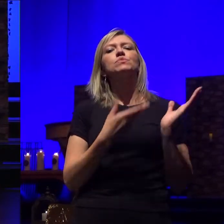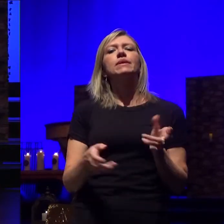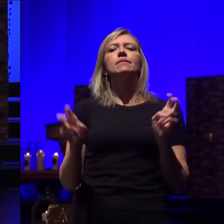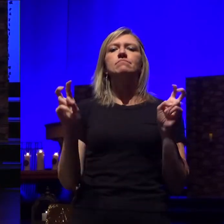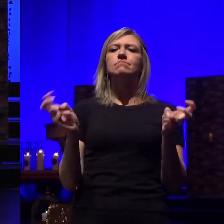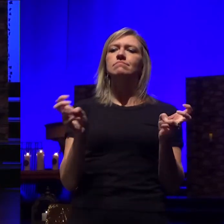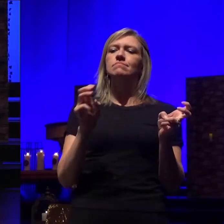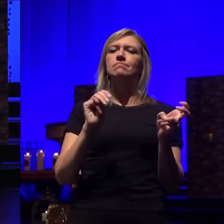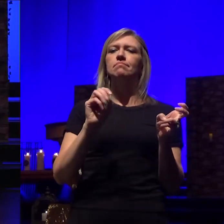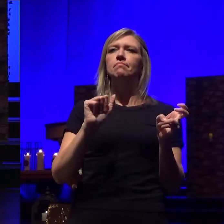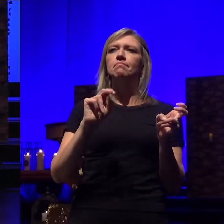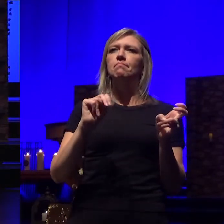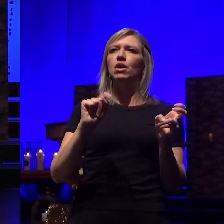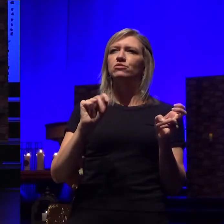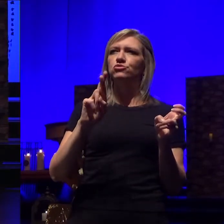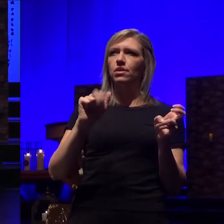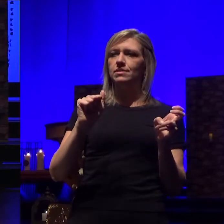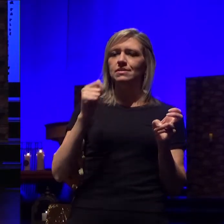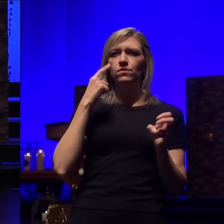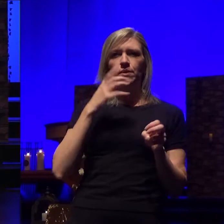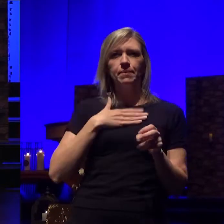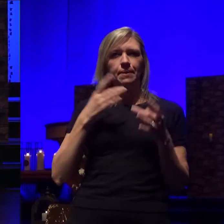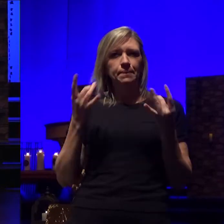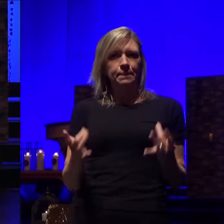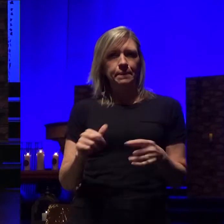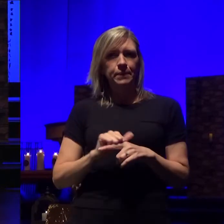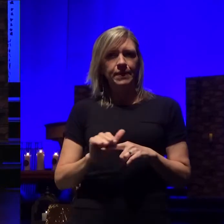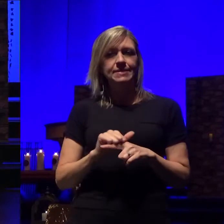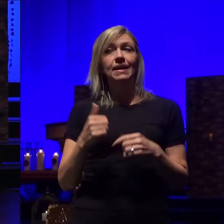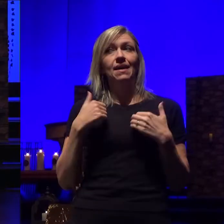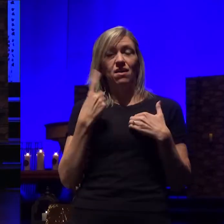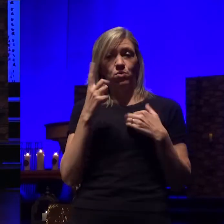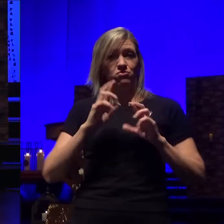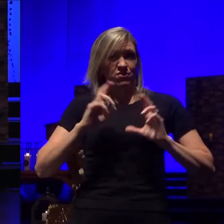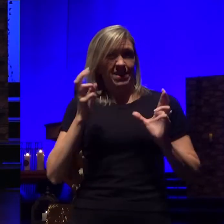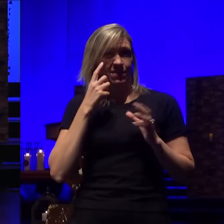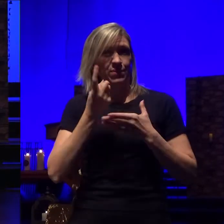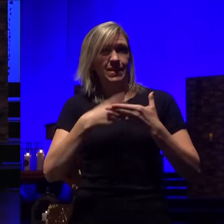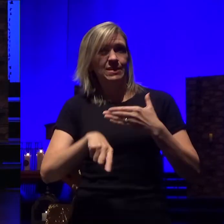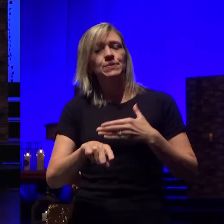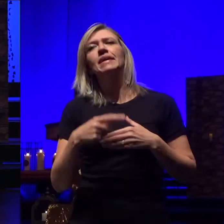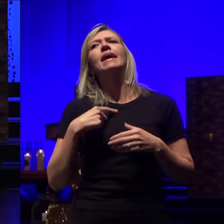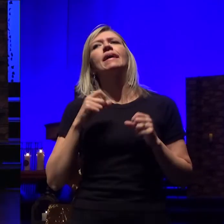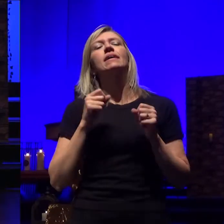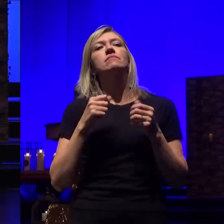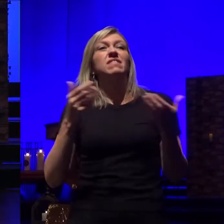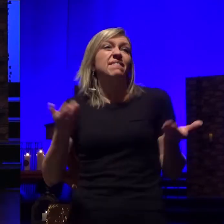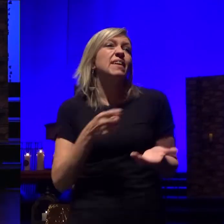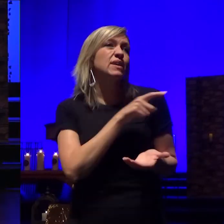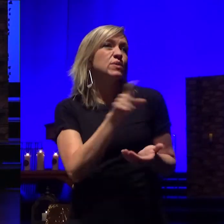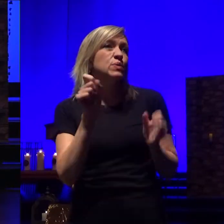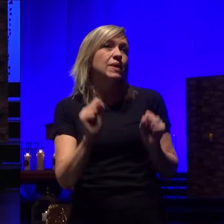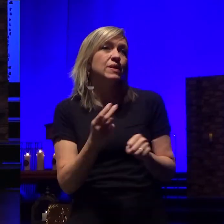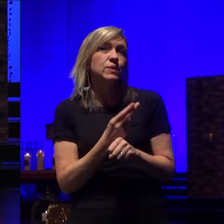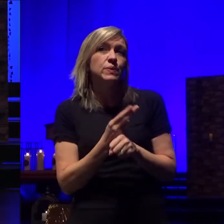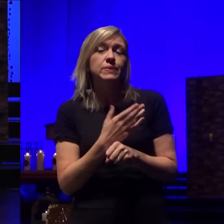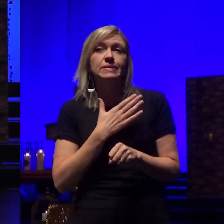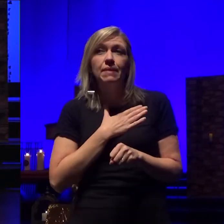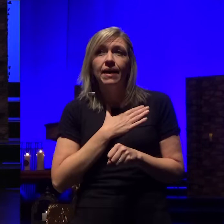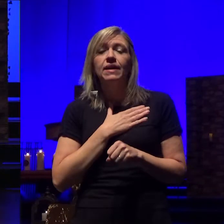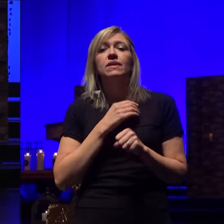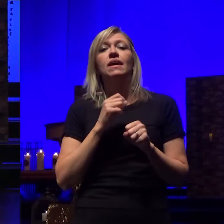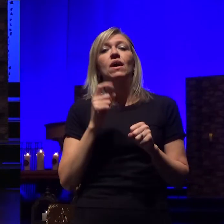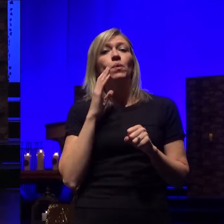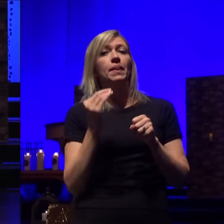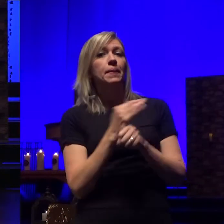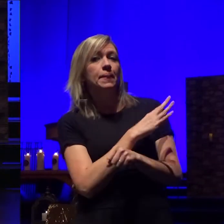mantras into my meditation practice, and so I've got one for next week, and I'm going to invite you to use it in your week. You can take a picture of the screen or send me an